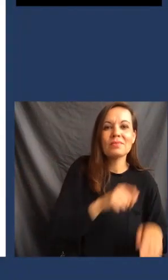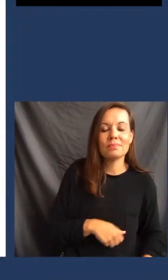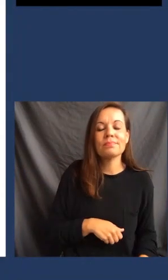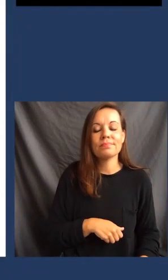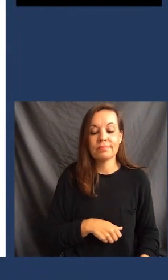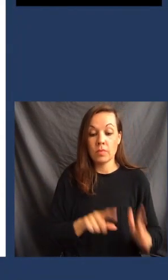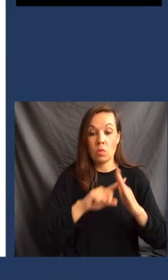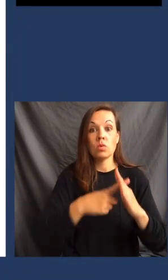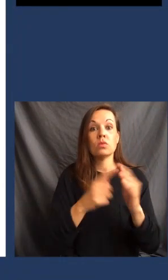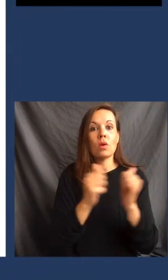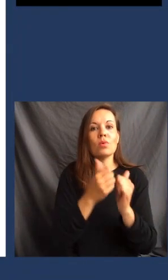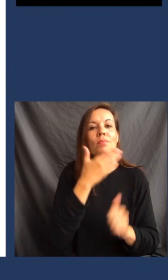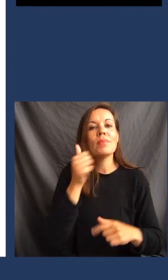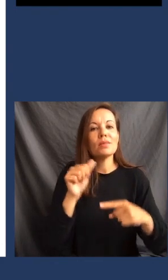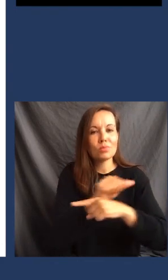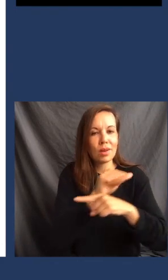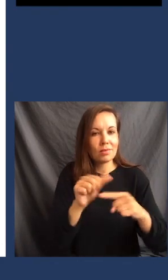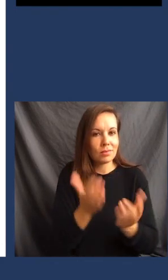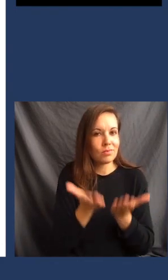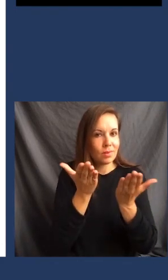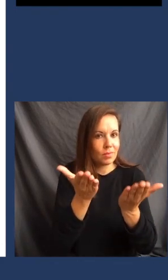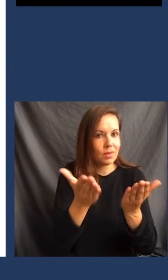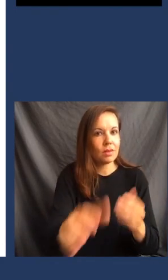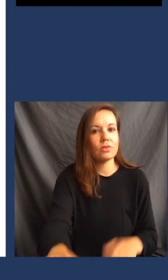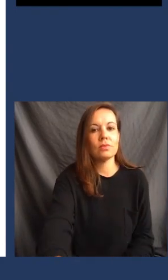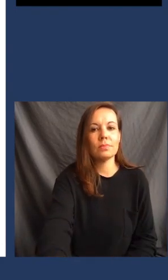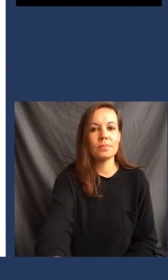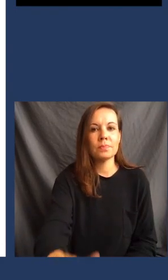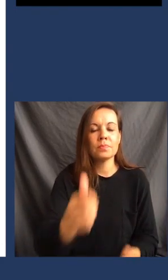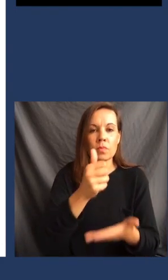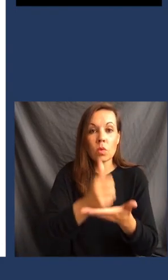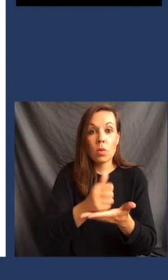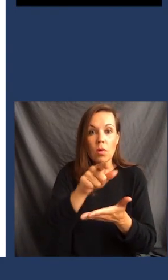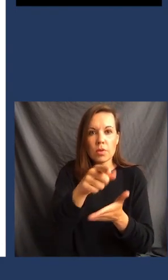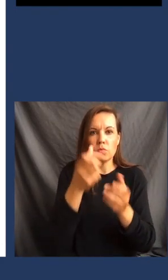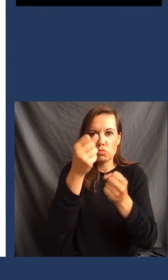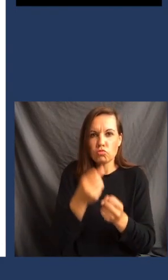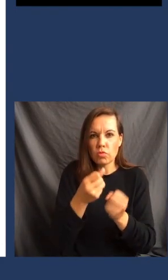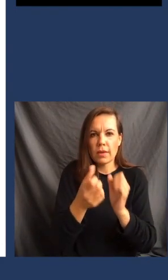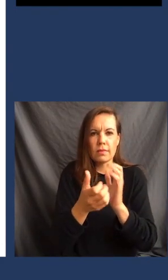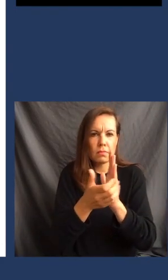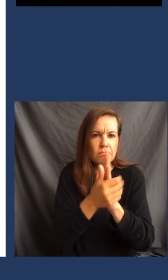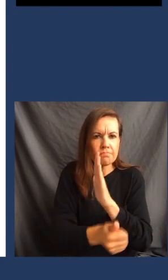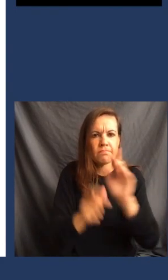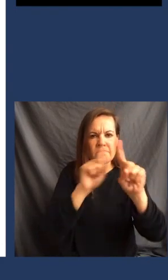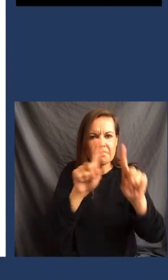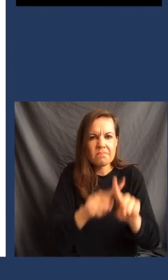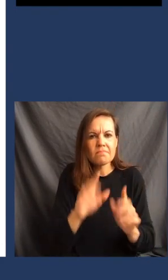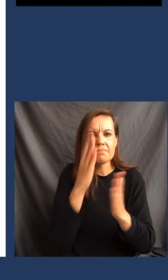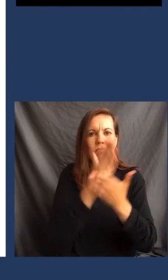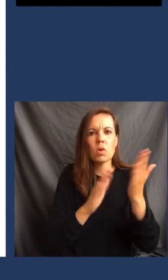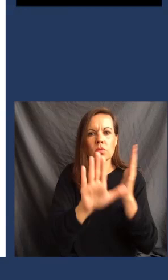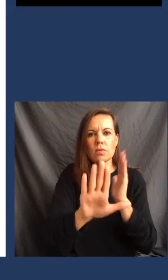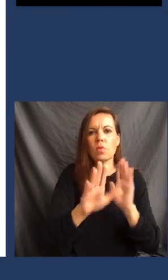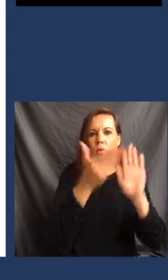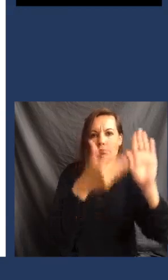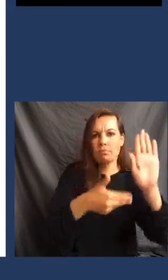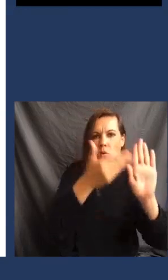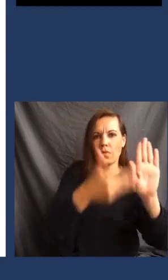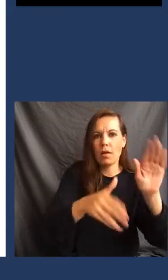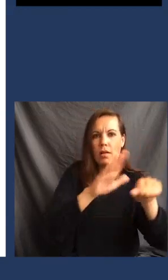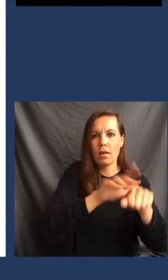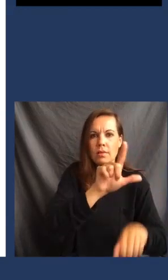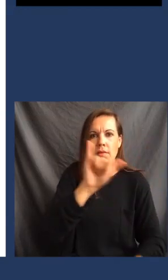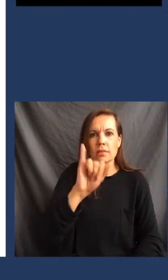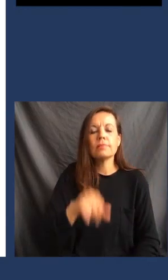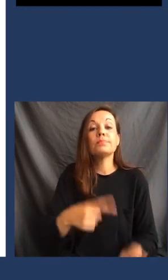by giving you some best practice recommendations to strengthen key parts of your LinkedIn profile. We are going to be